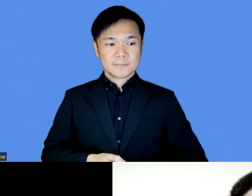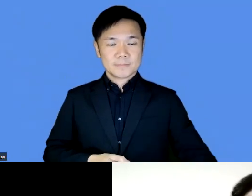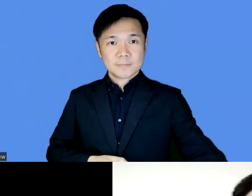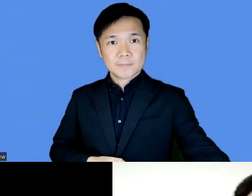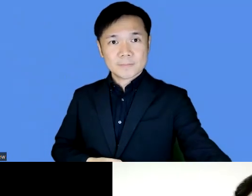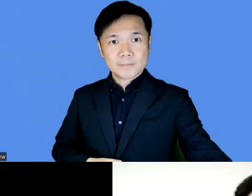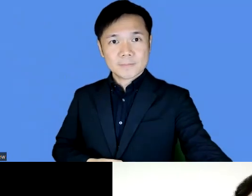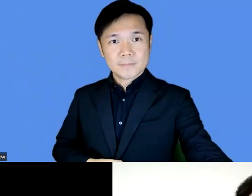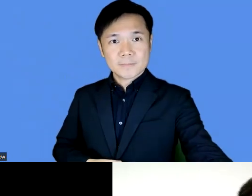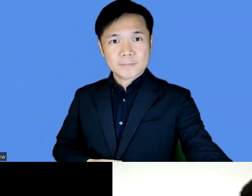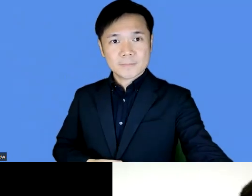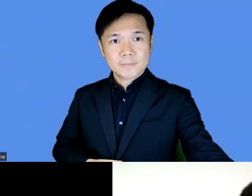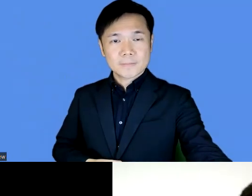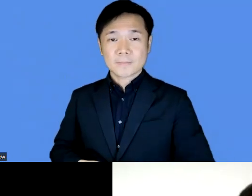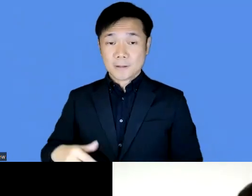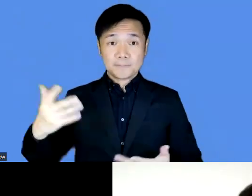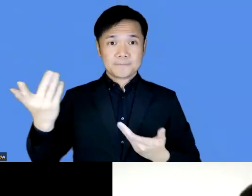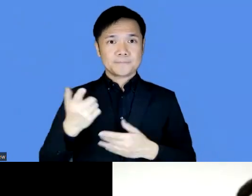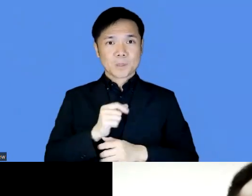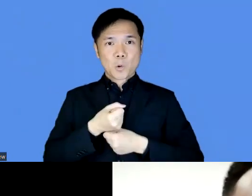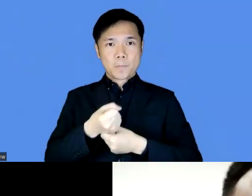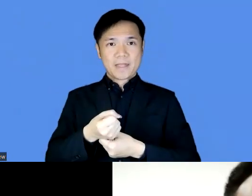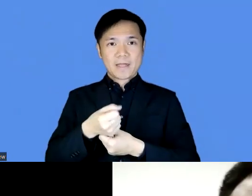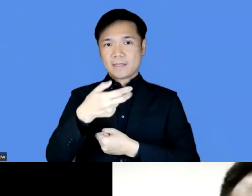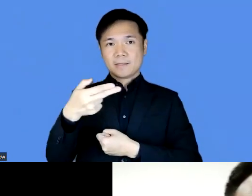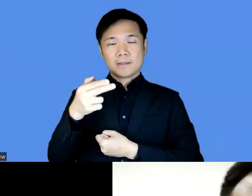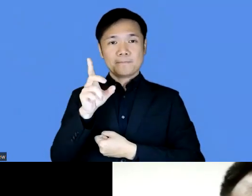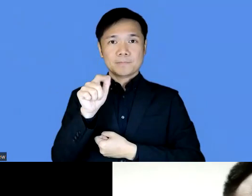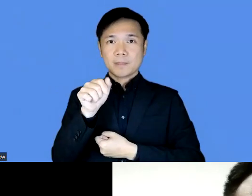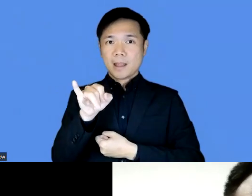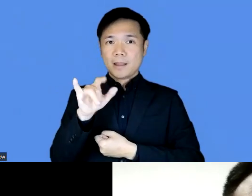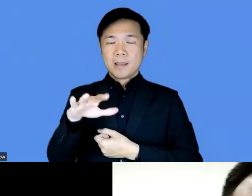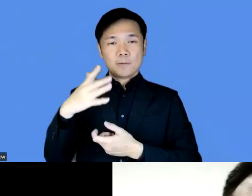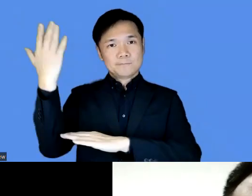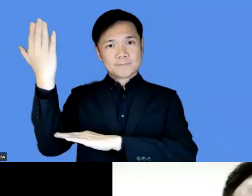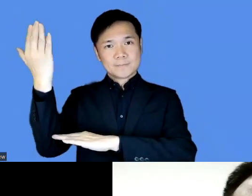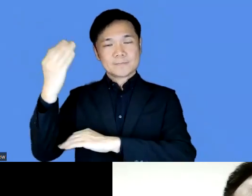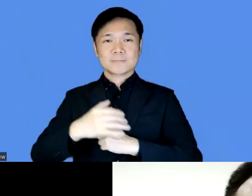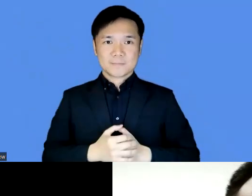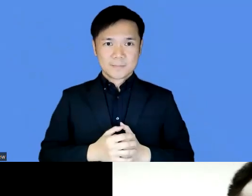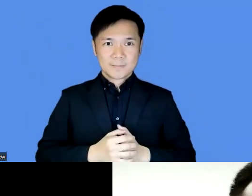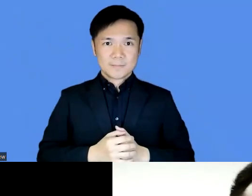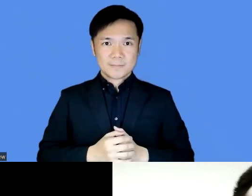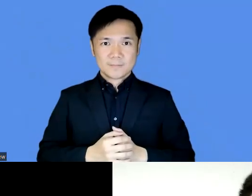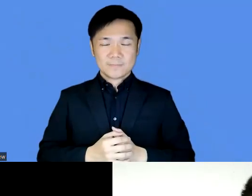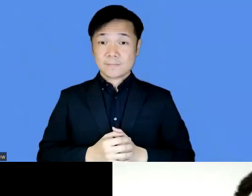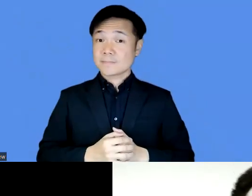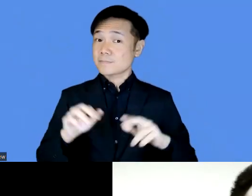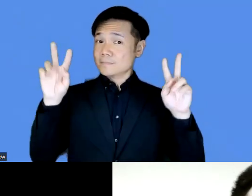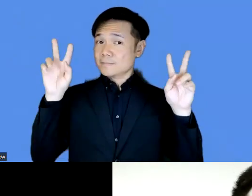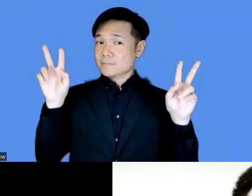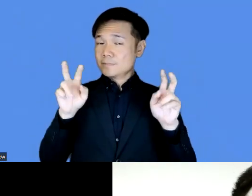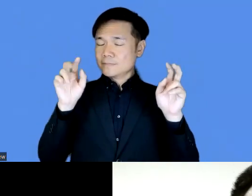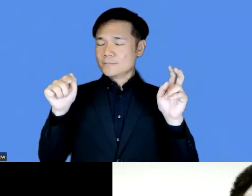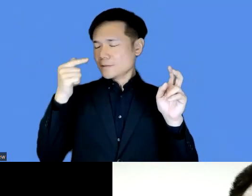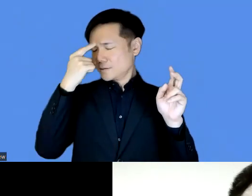So on behalf of Mr. Dai, I would like to make the presentation. So the topic is the accurate service based on the